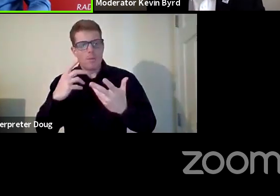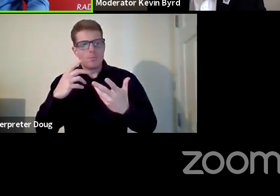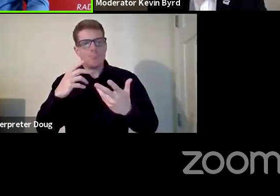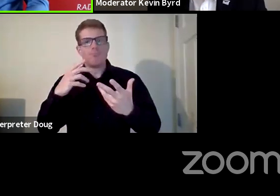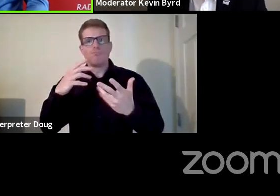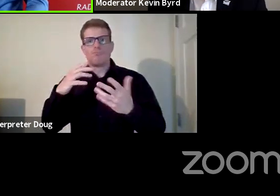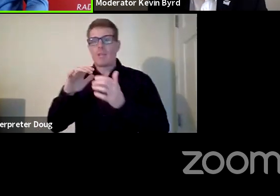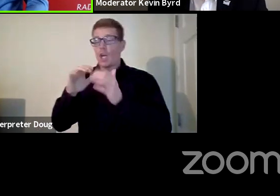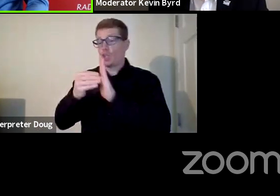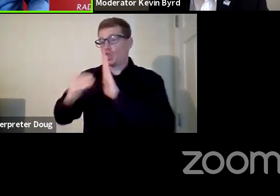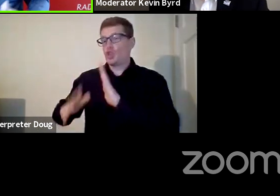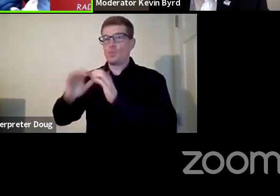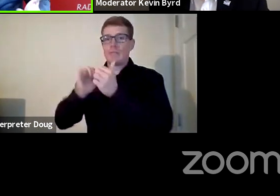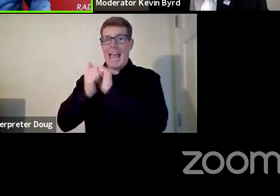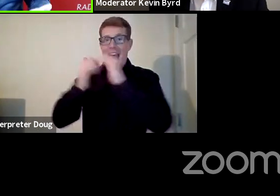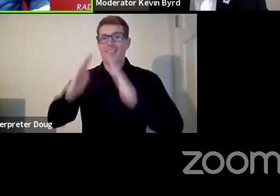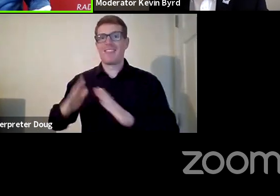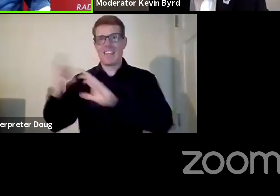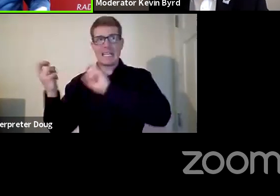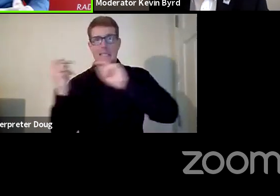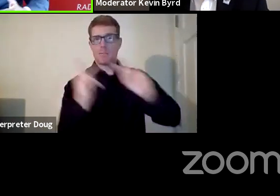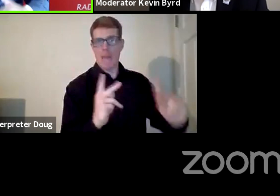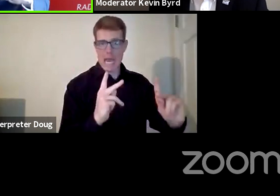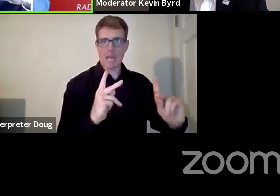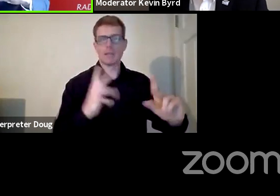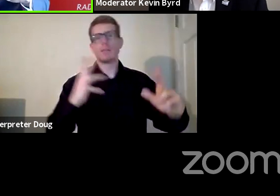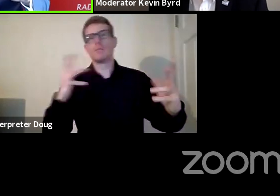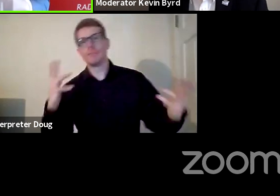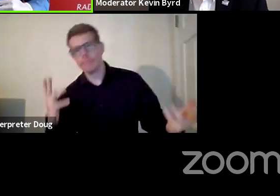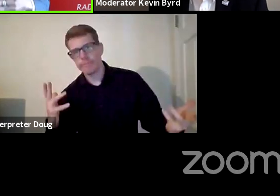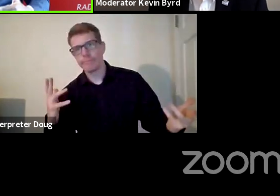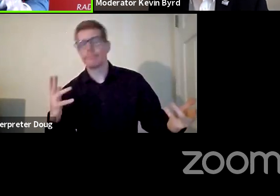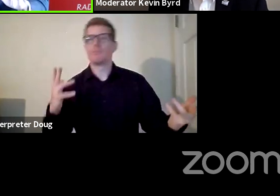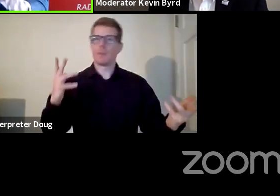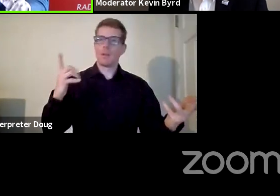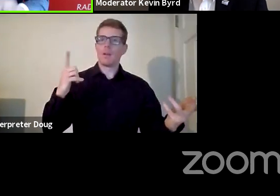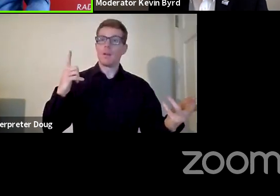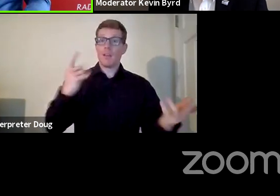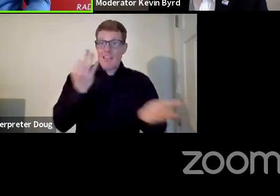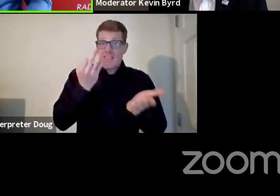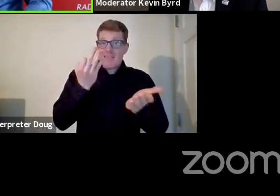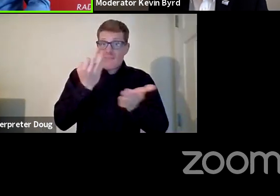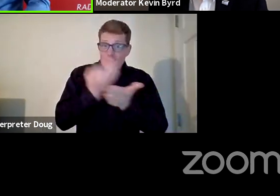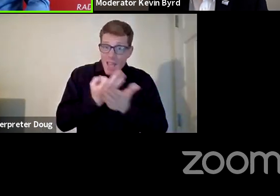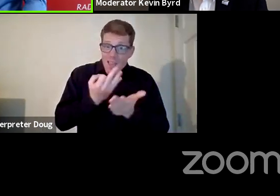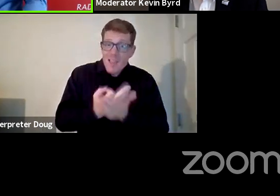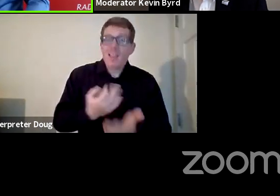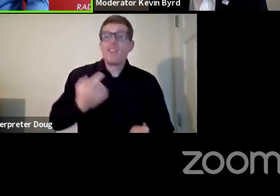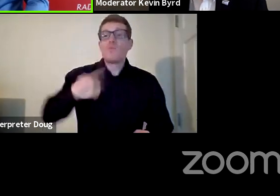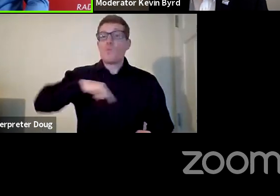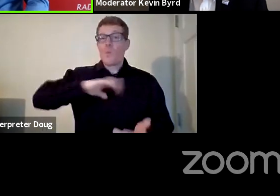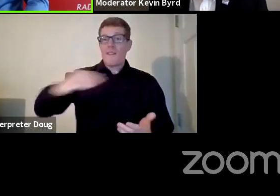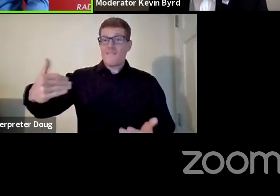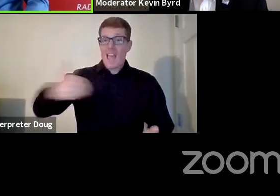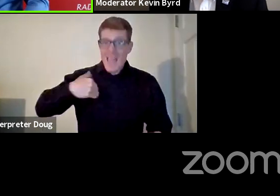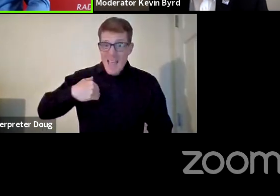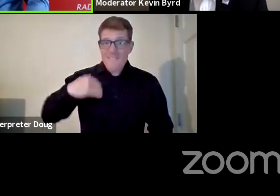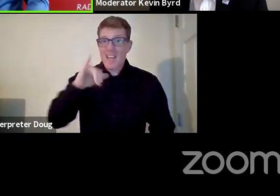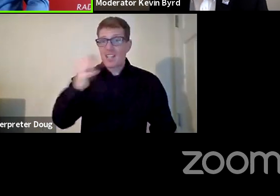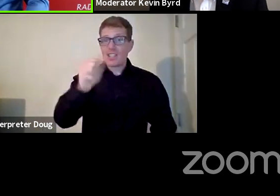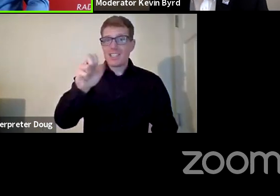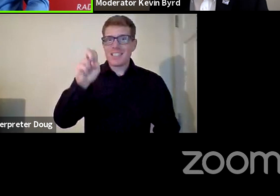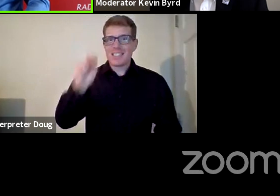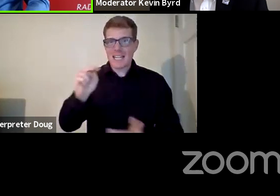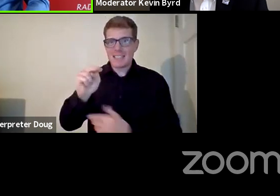of that return. The fact that you have Jason Dees, who has not missed one of our emergency management operations meetings.